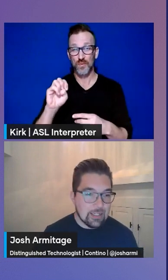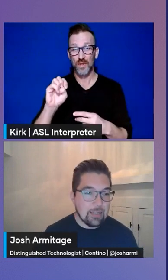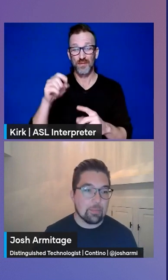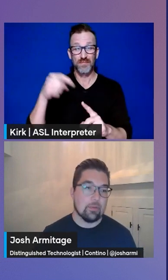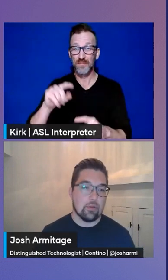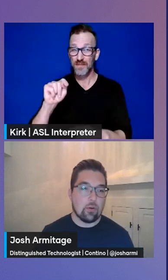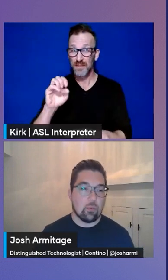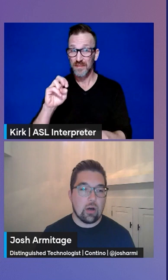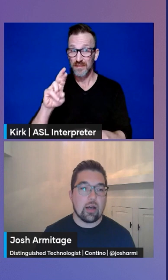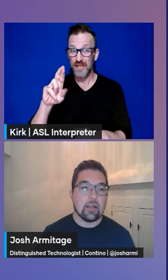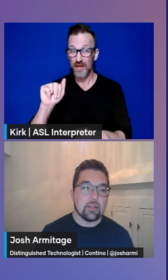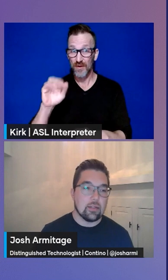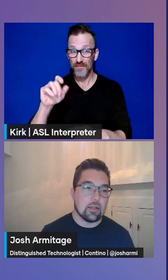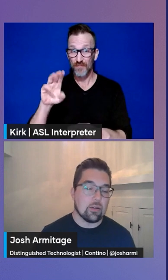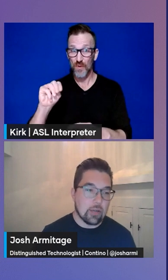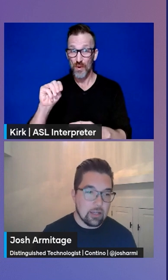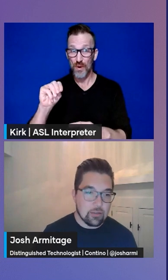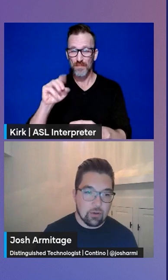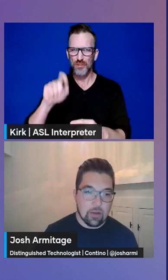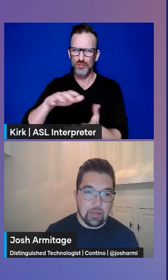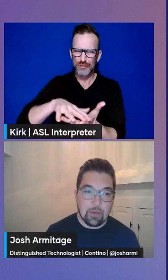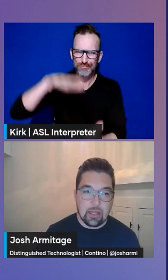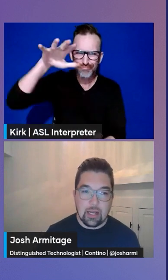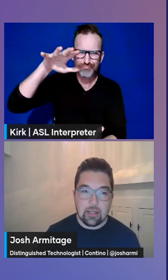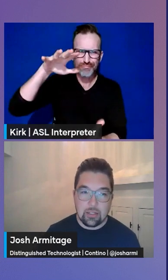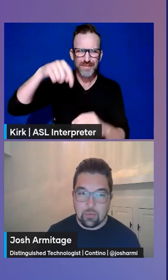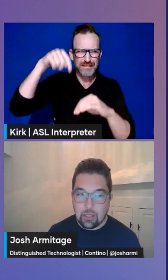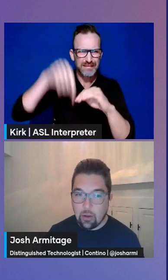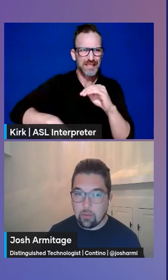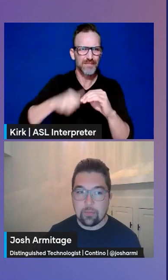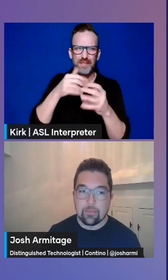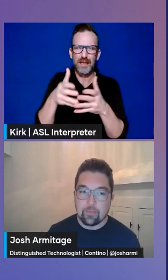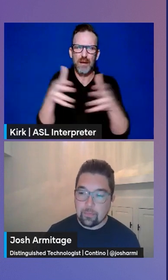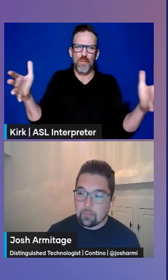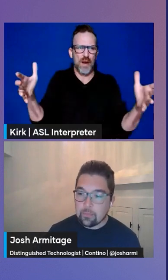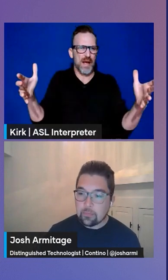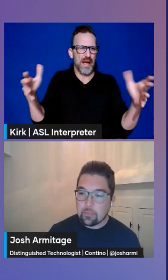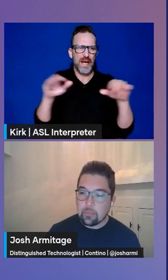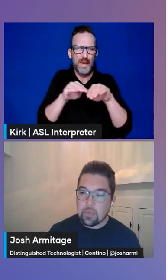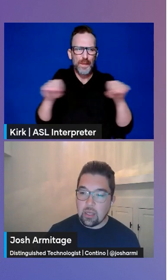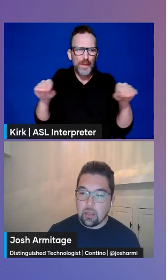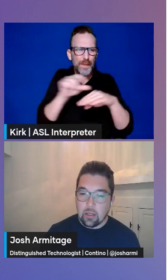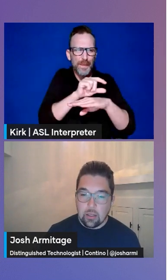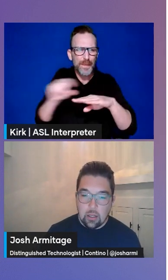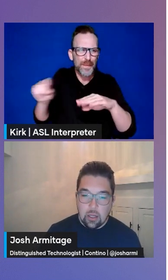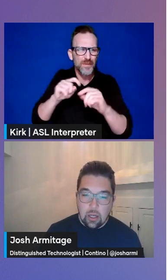be deep, not wide. And I'll get into what I mean by that as we go.